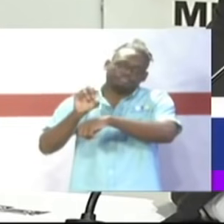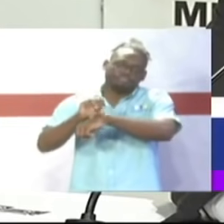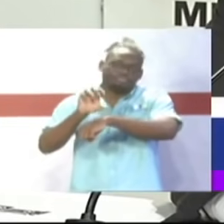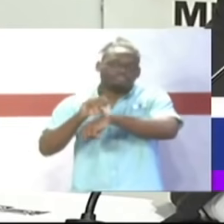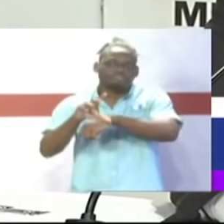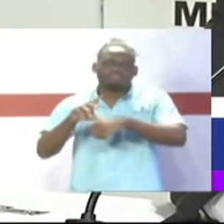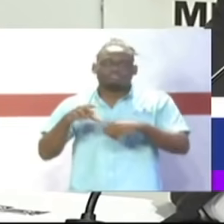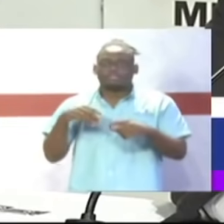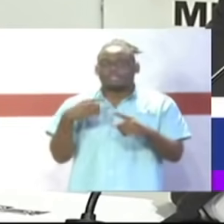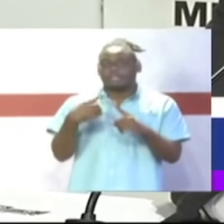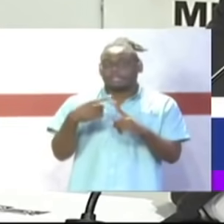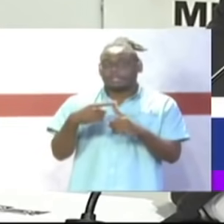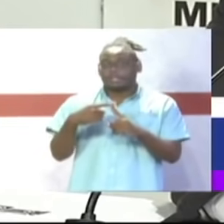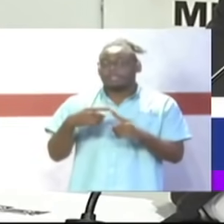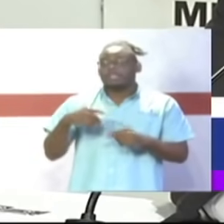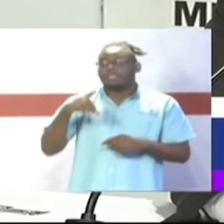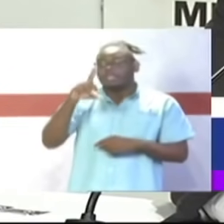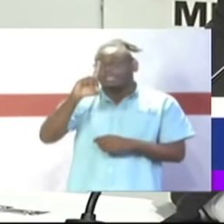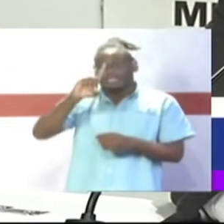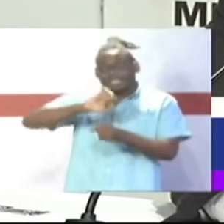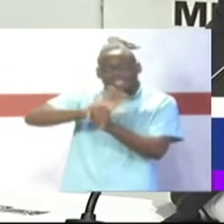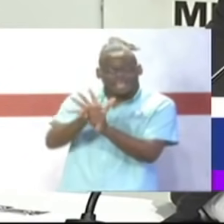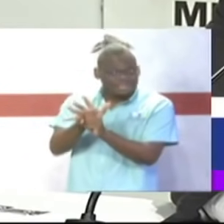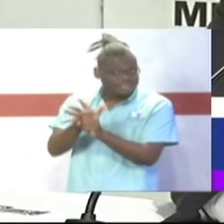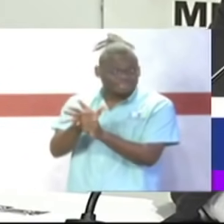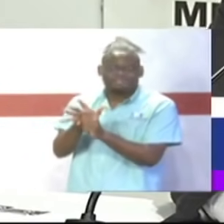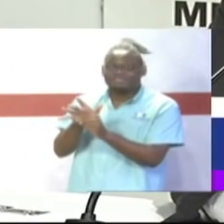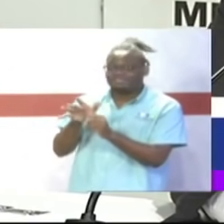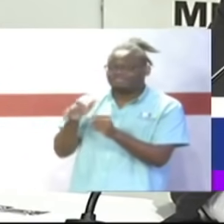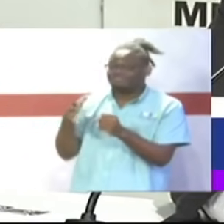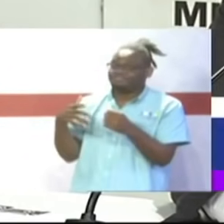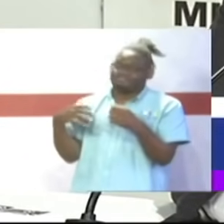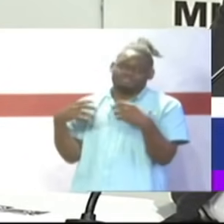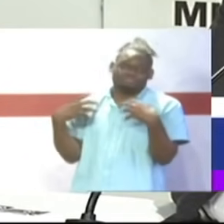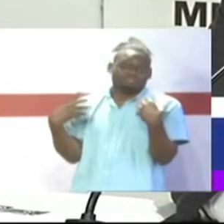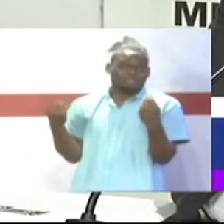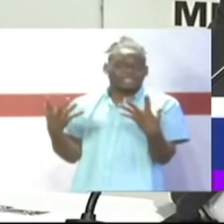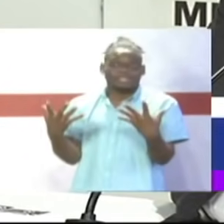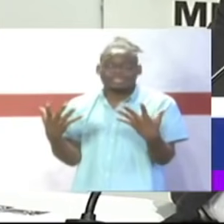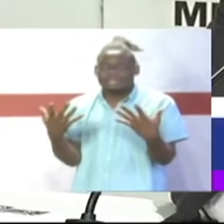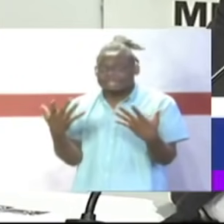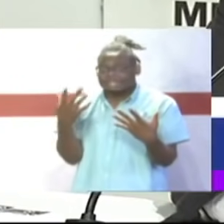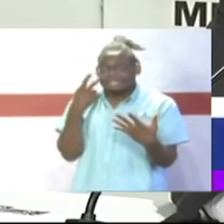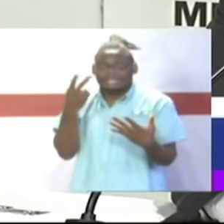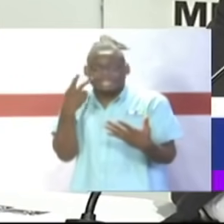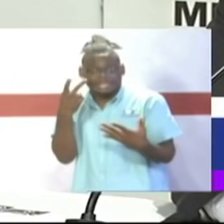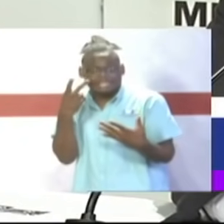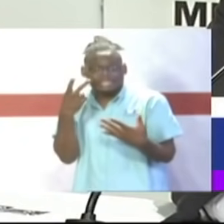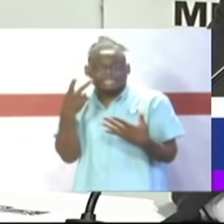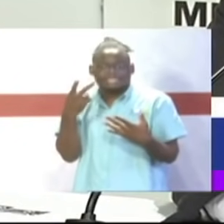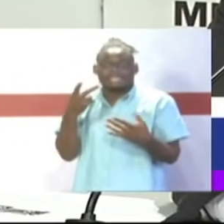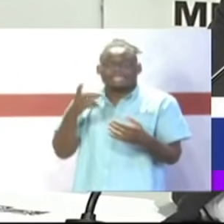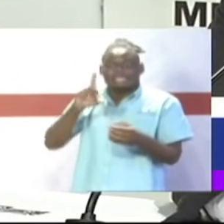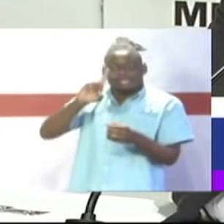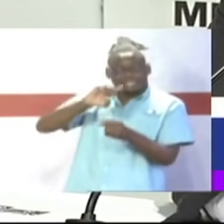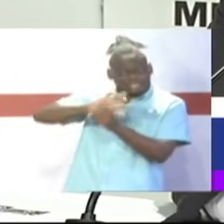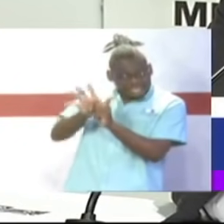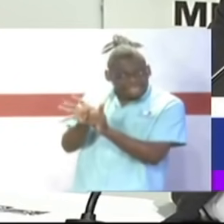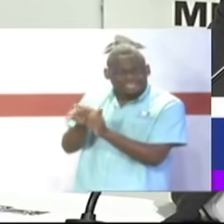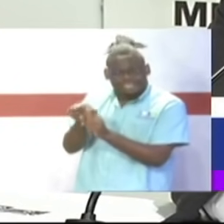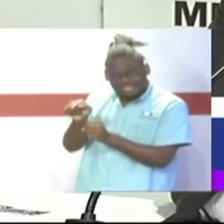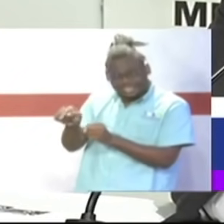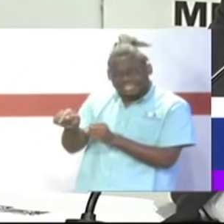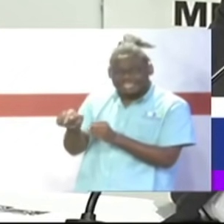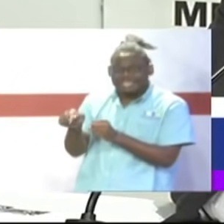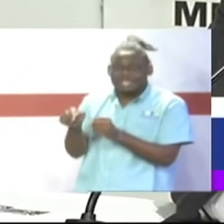into the country, generally what you see is that as the prevalence of Delta increases, you tend to expect that the threshold